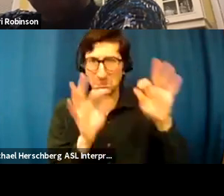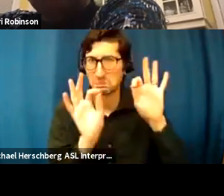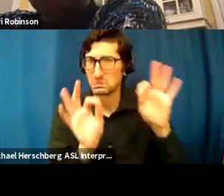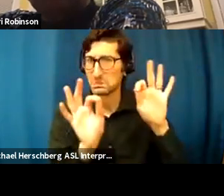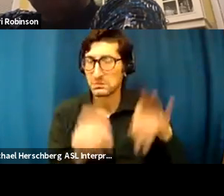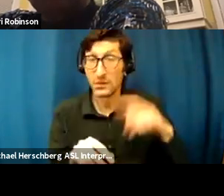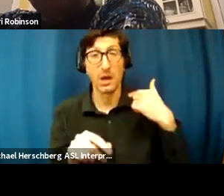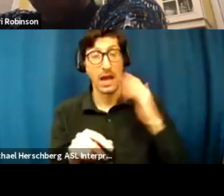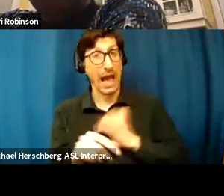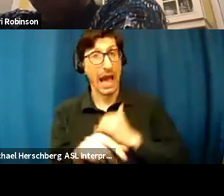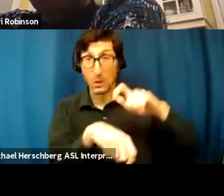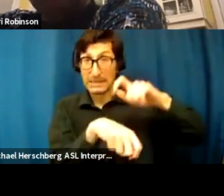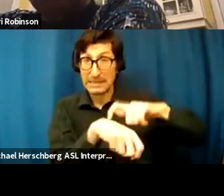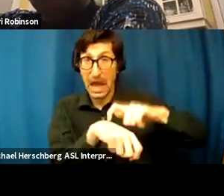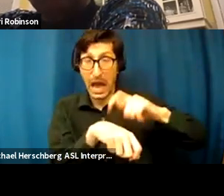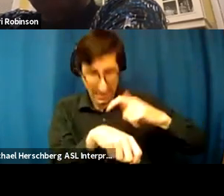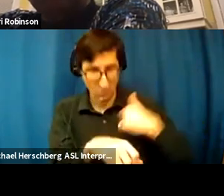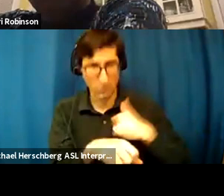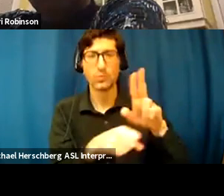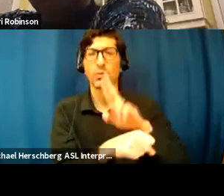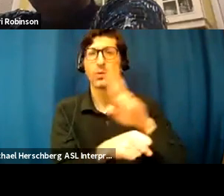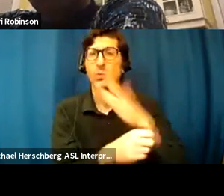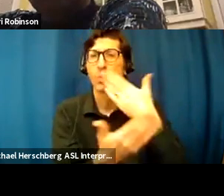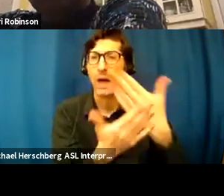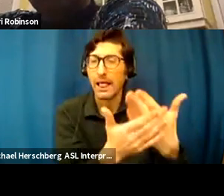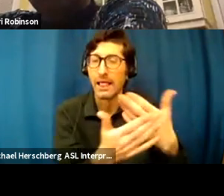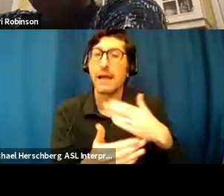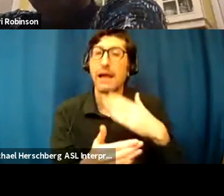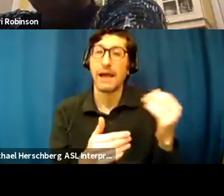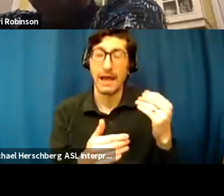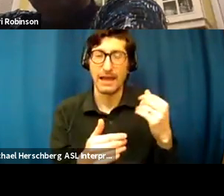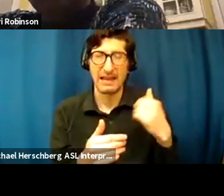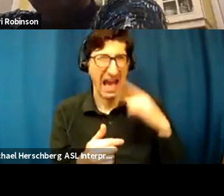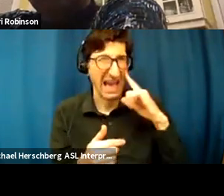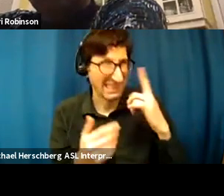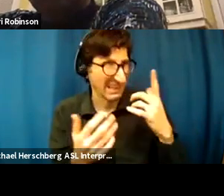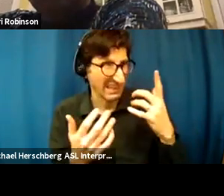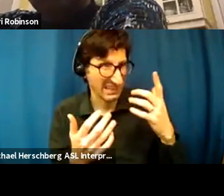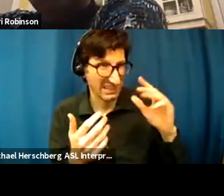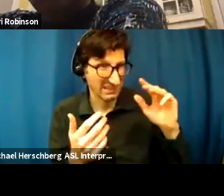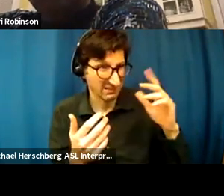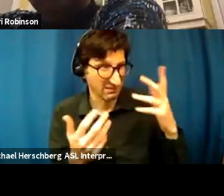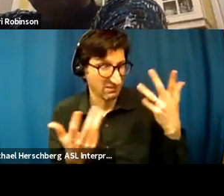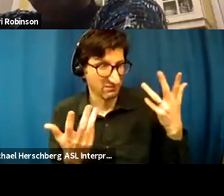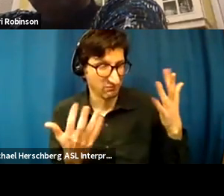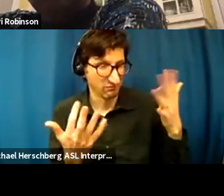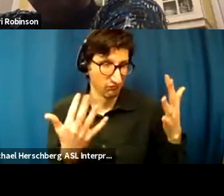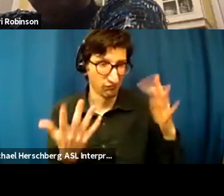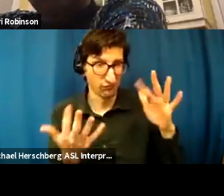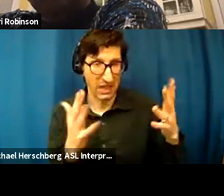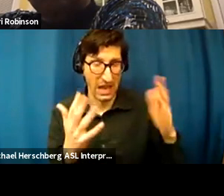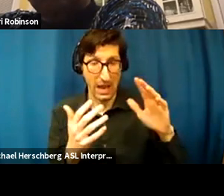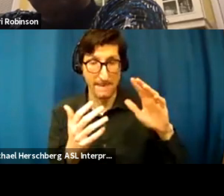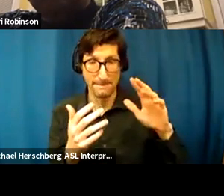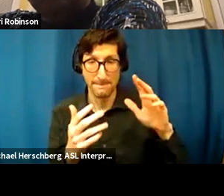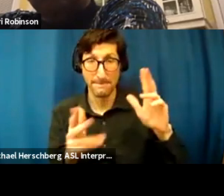our times very well. We've been, we're already well into, I believe, March when it comes to the people who are